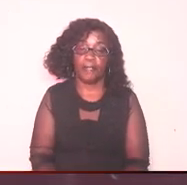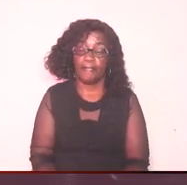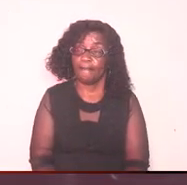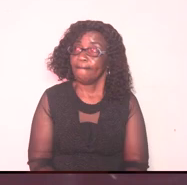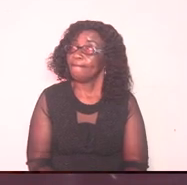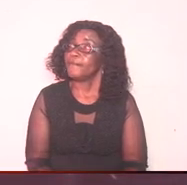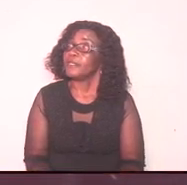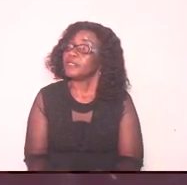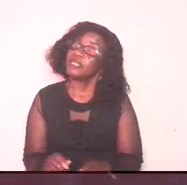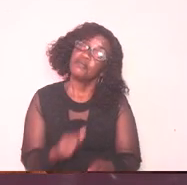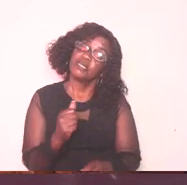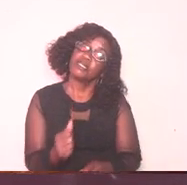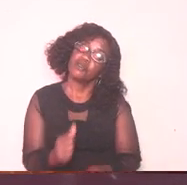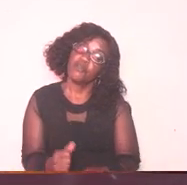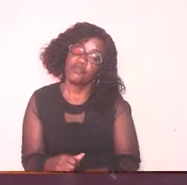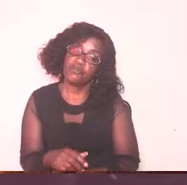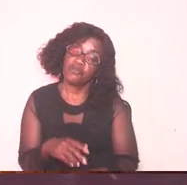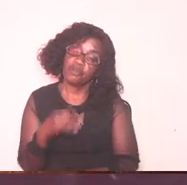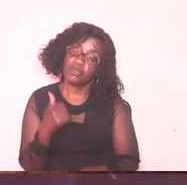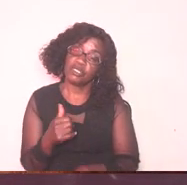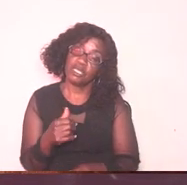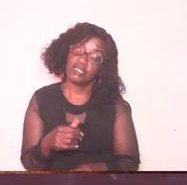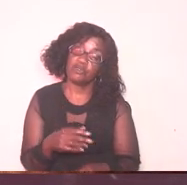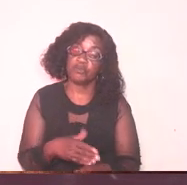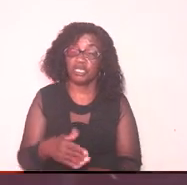and that the age of consent should be raised,